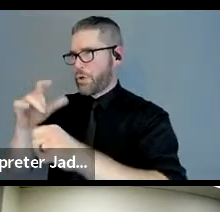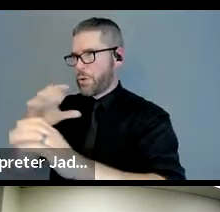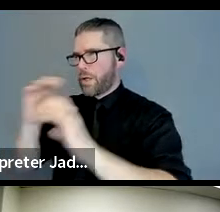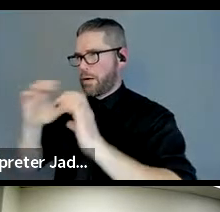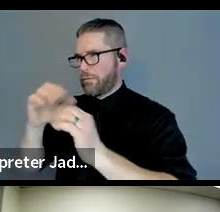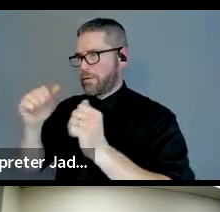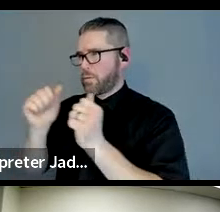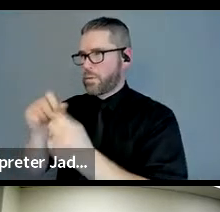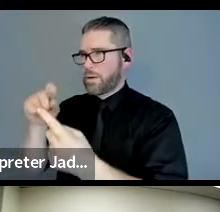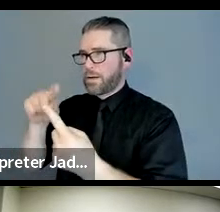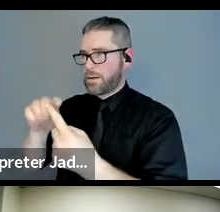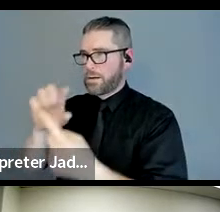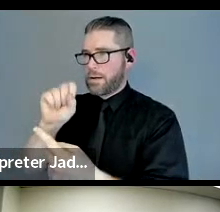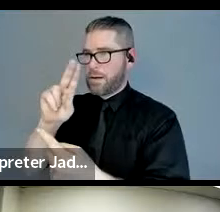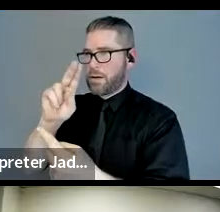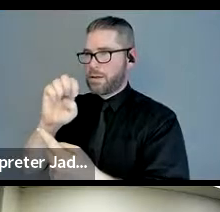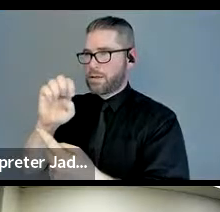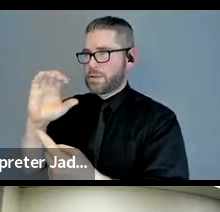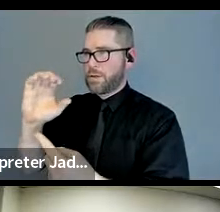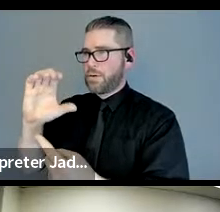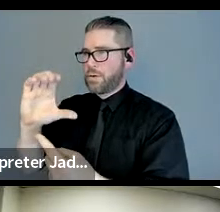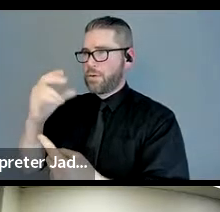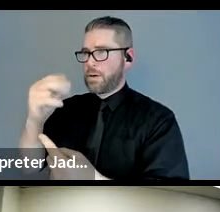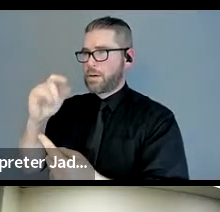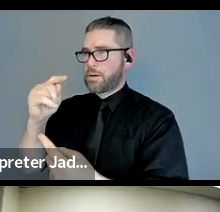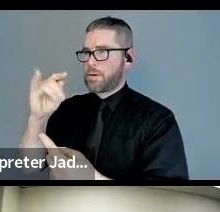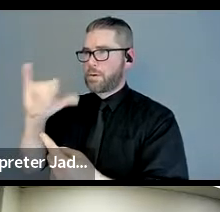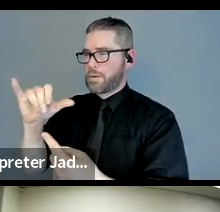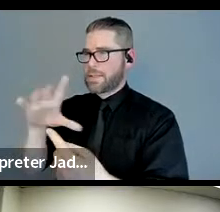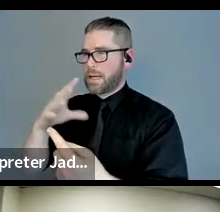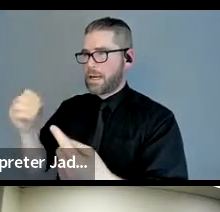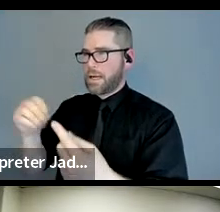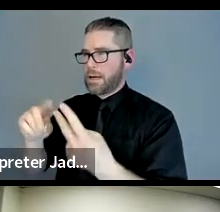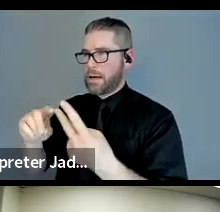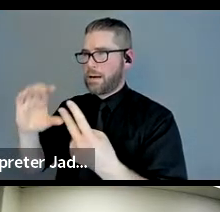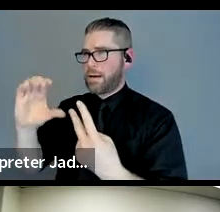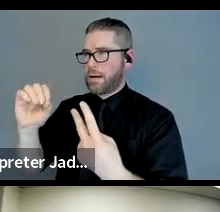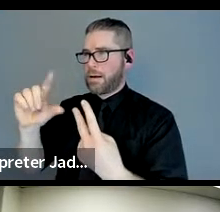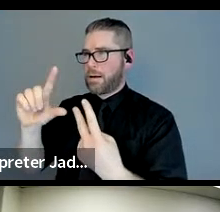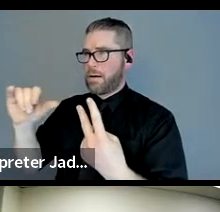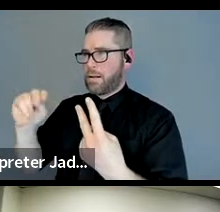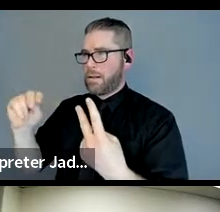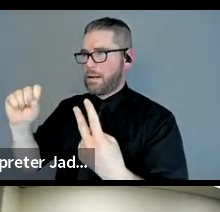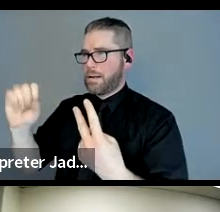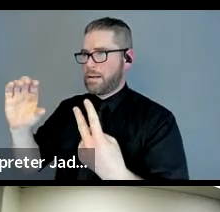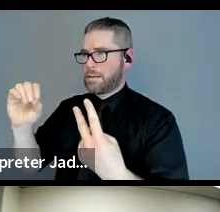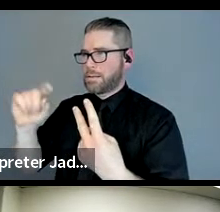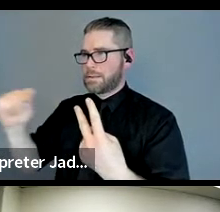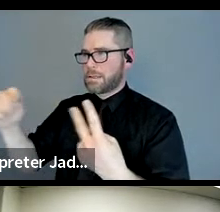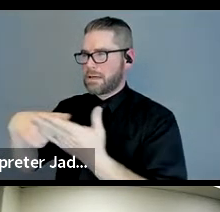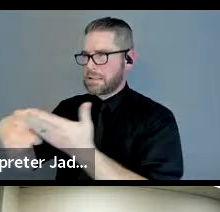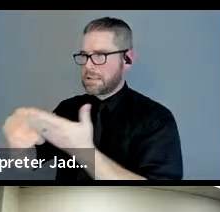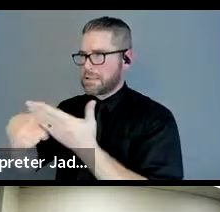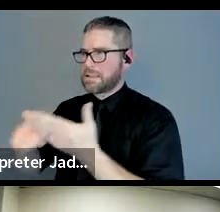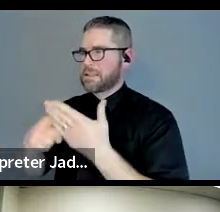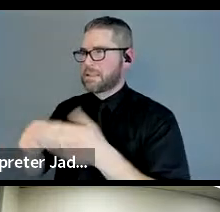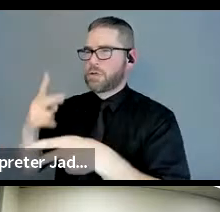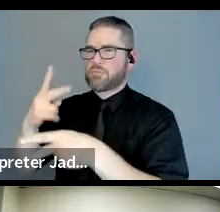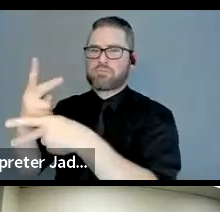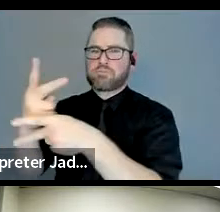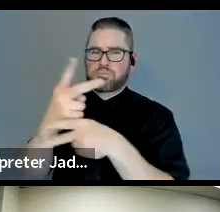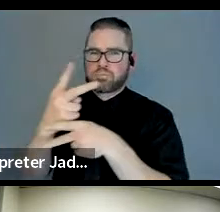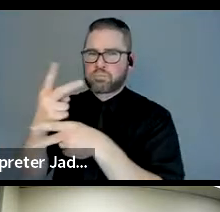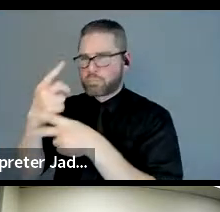Scott about getting permits and talking through what a maintenance agreement would look like for a site like that.